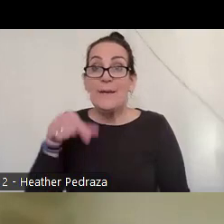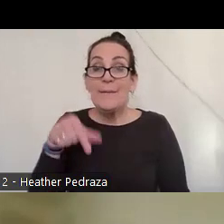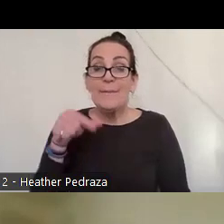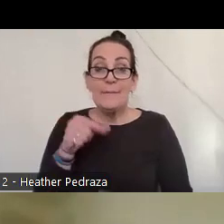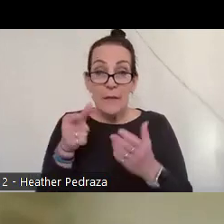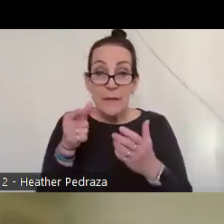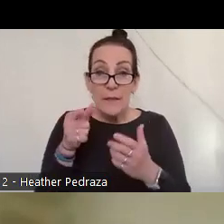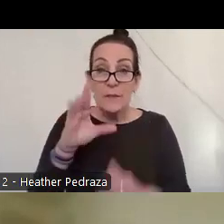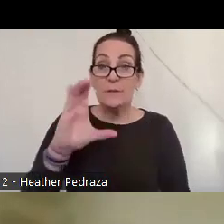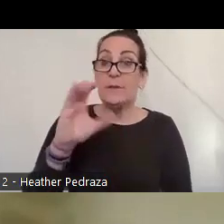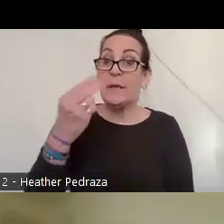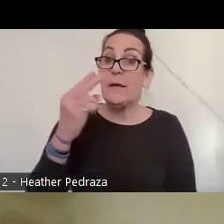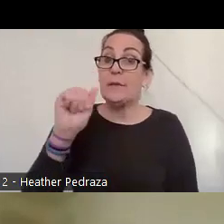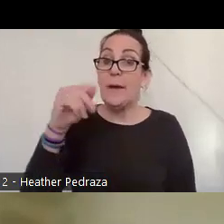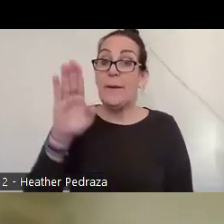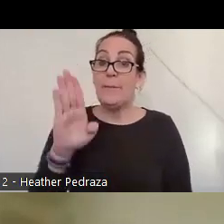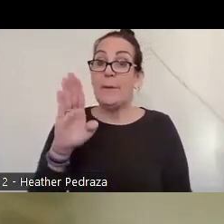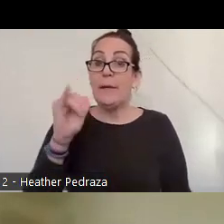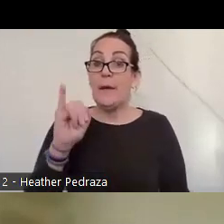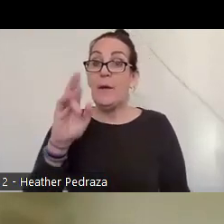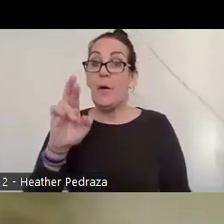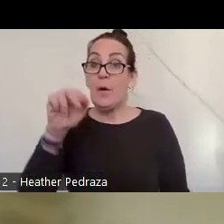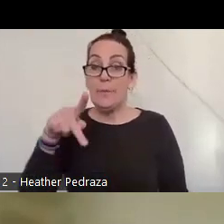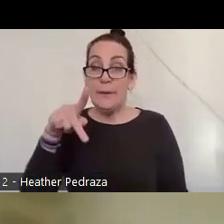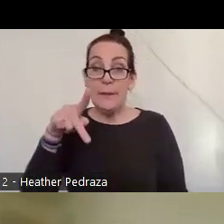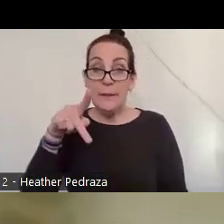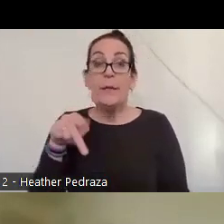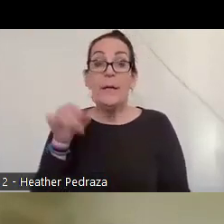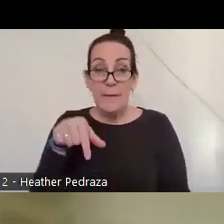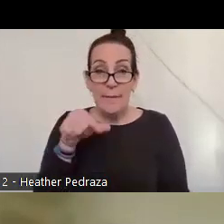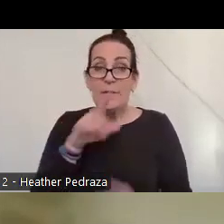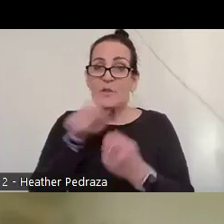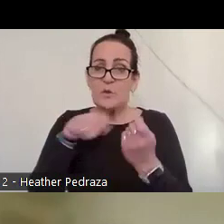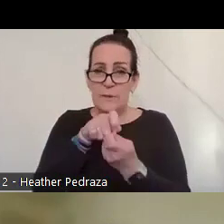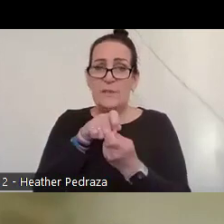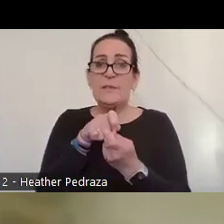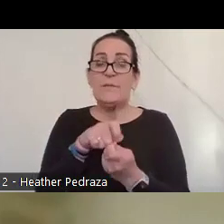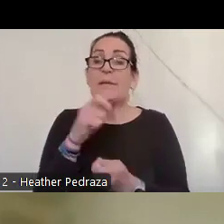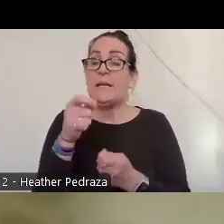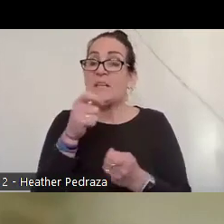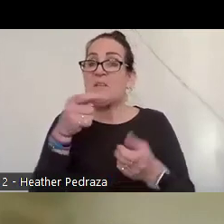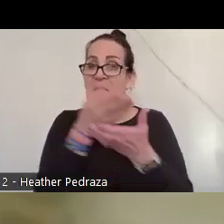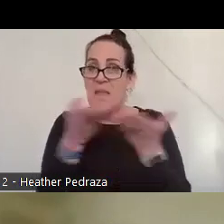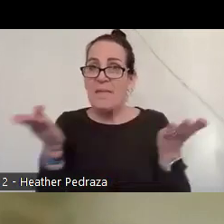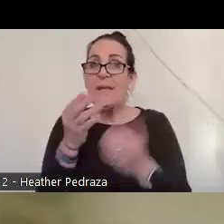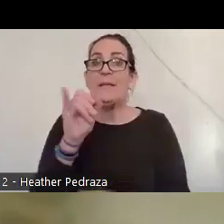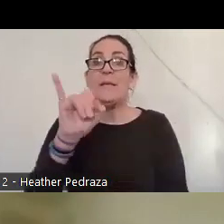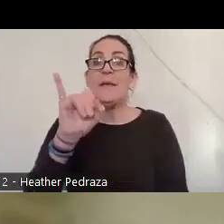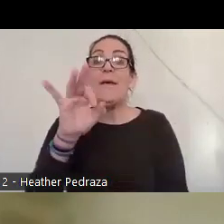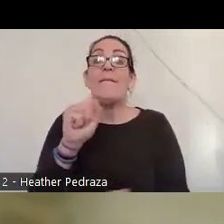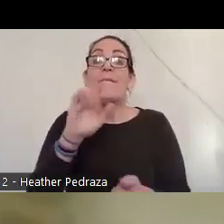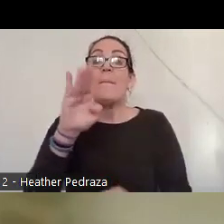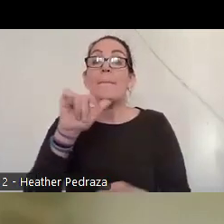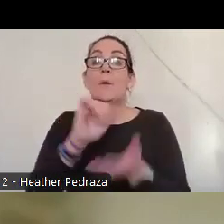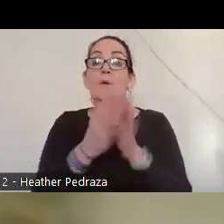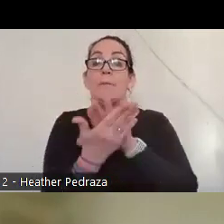to premium would be for the specifications made in the bill if implemented and enacted into law. So the bill will